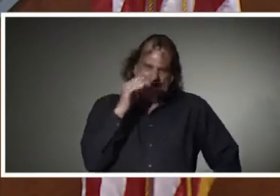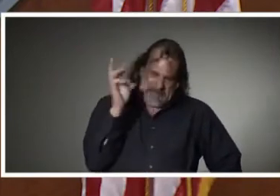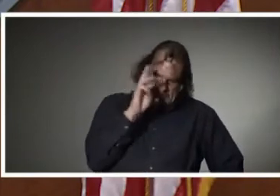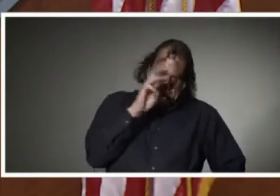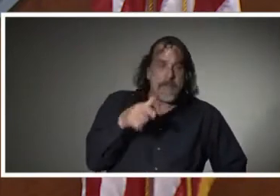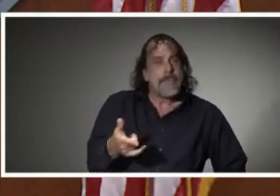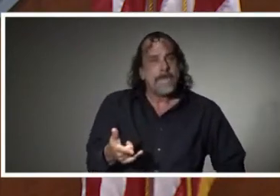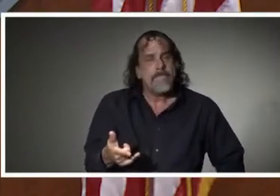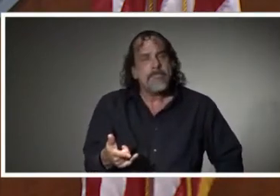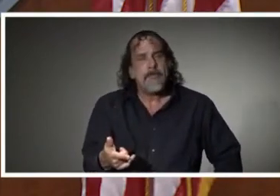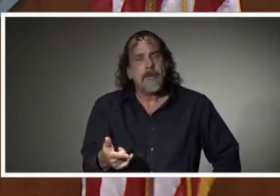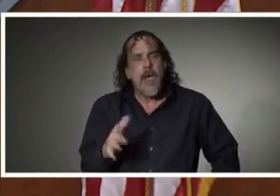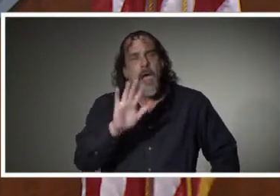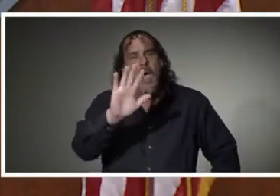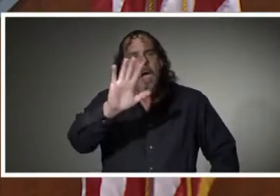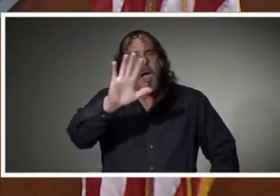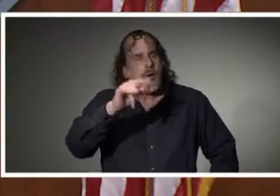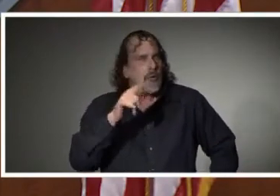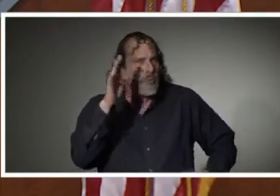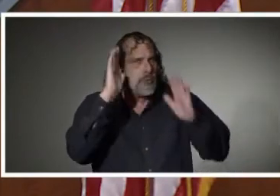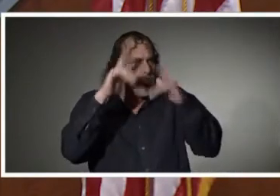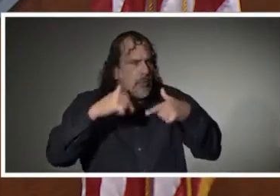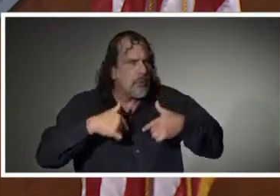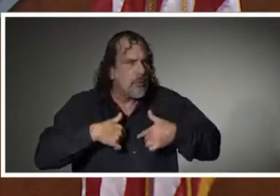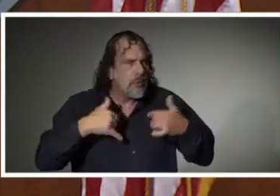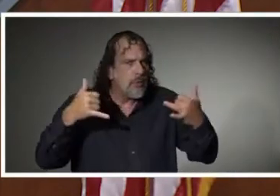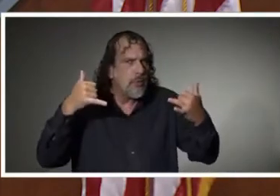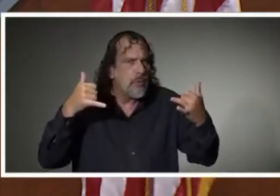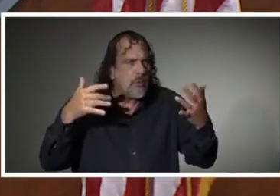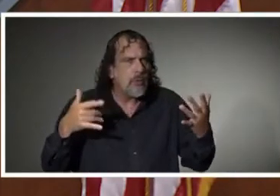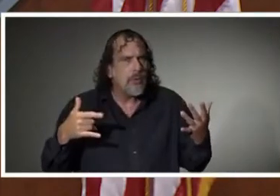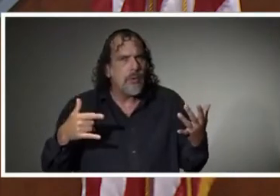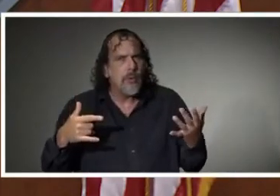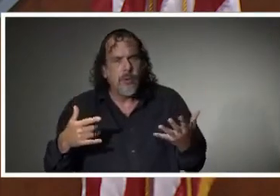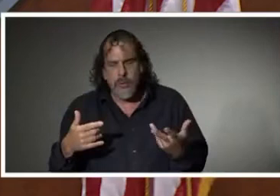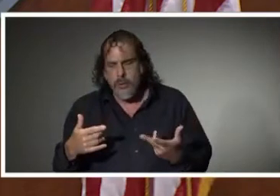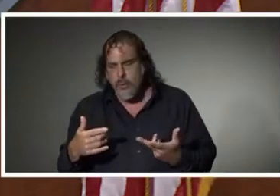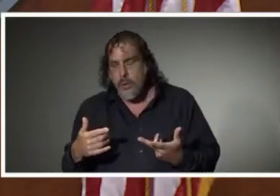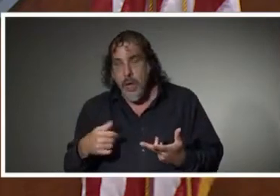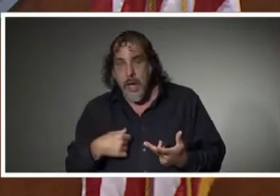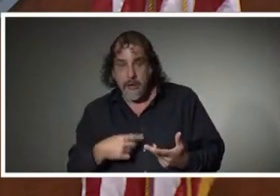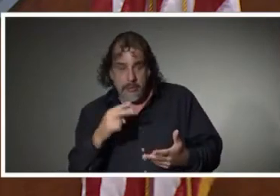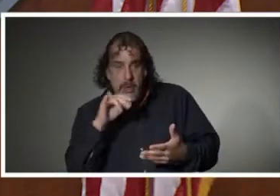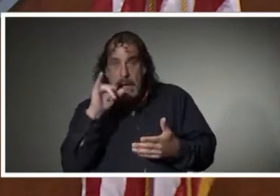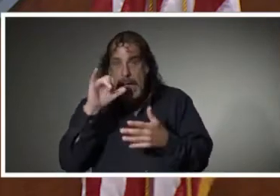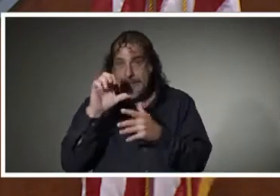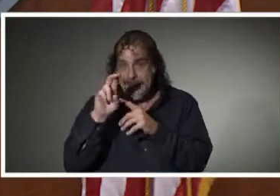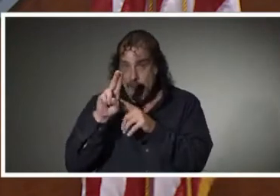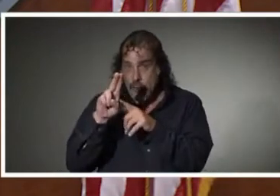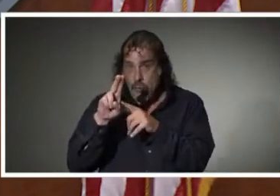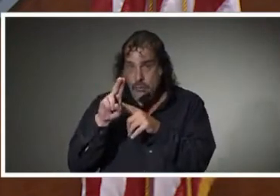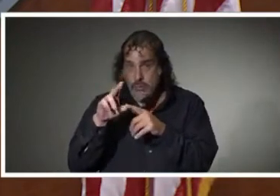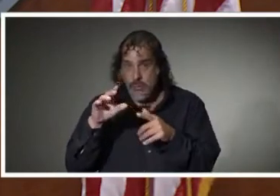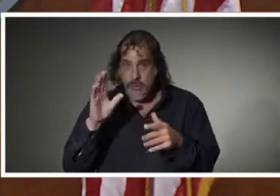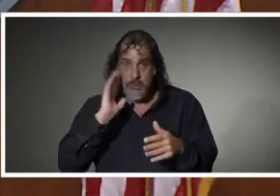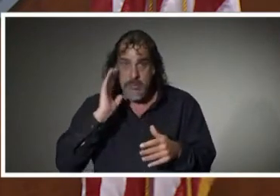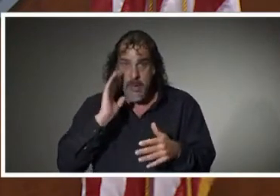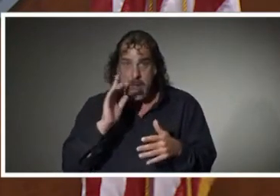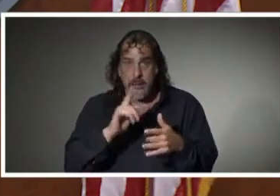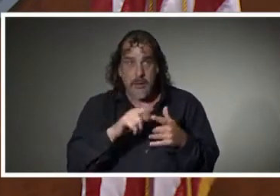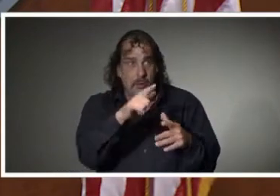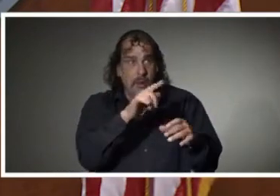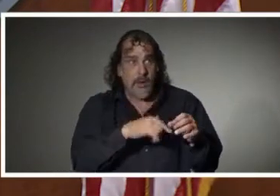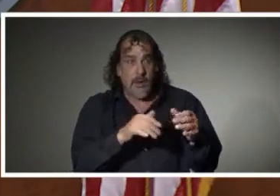What I want you to hear me say is that as these ICU beds, particularly in the regions where we've slowed